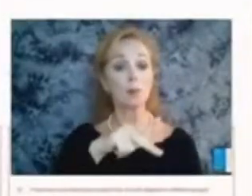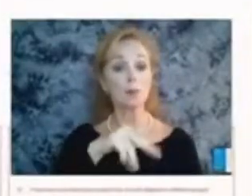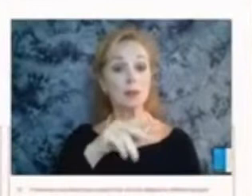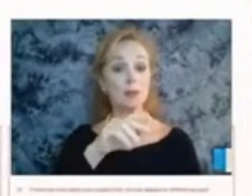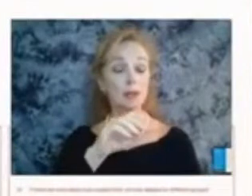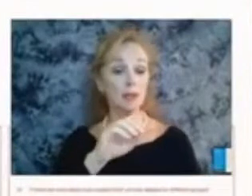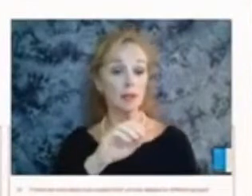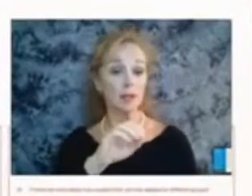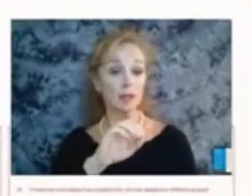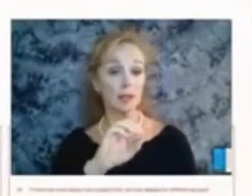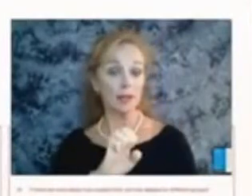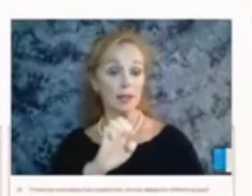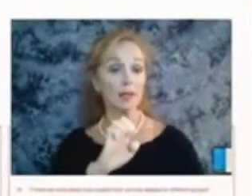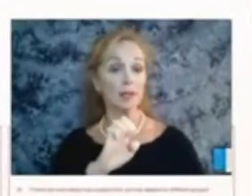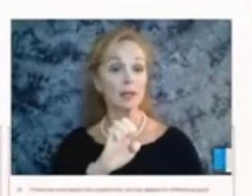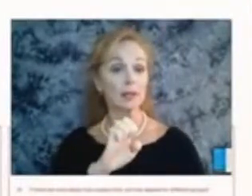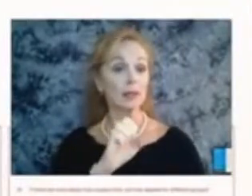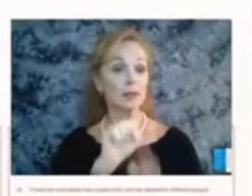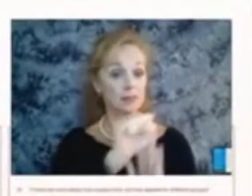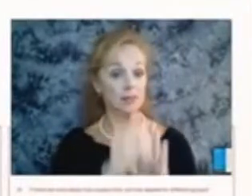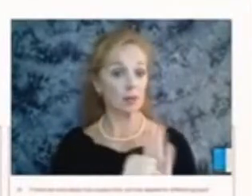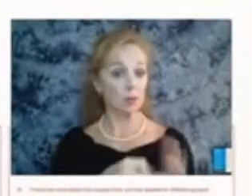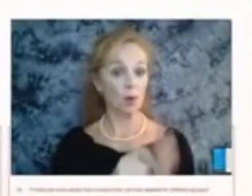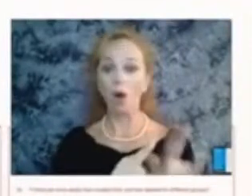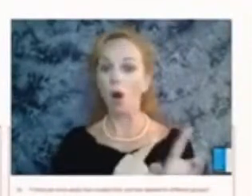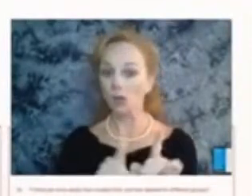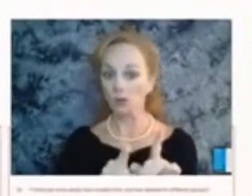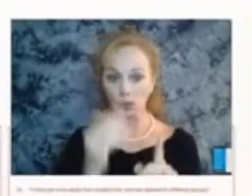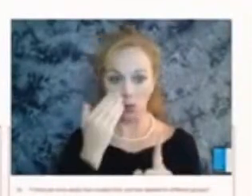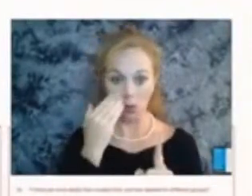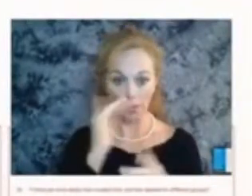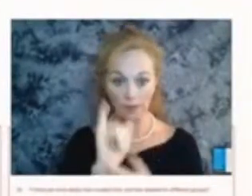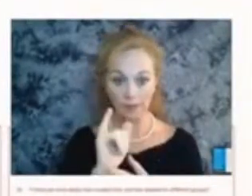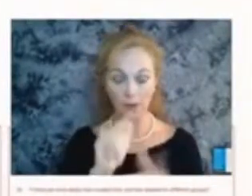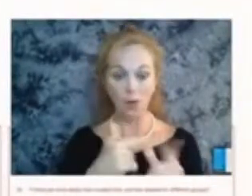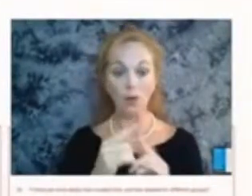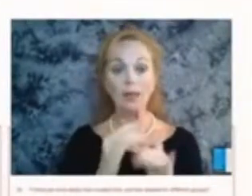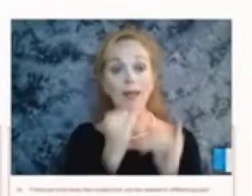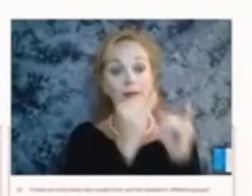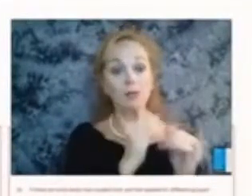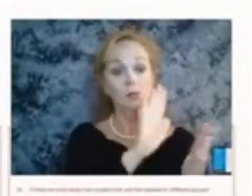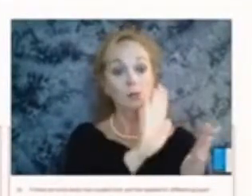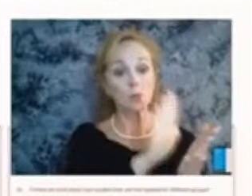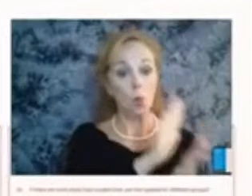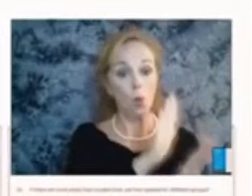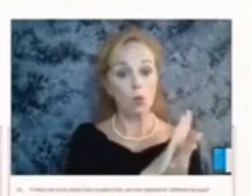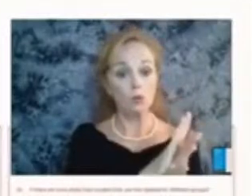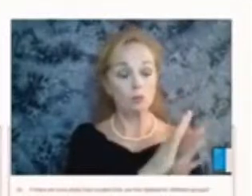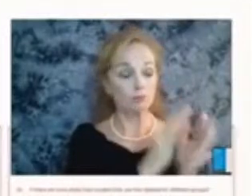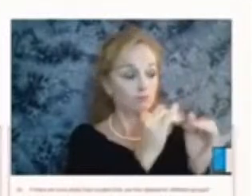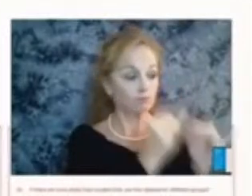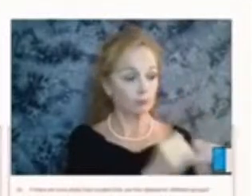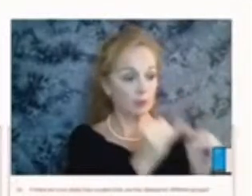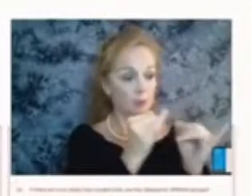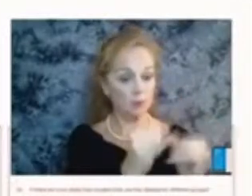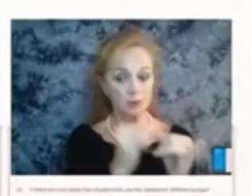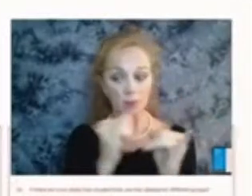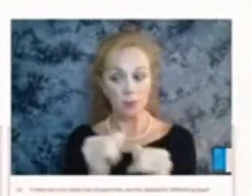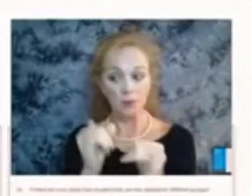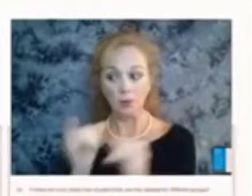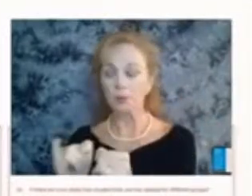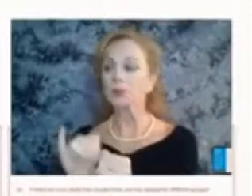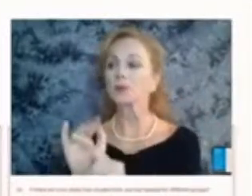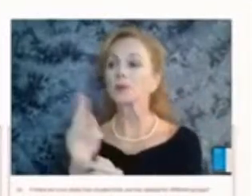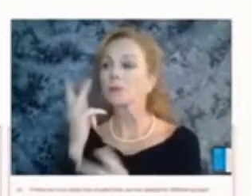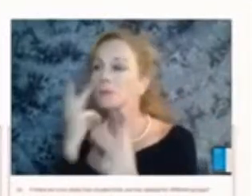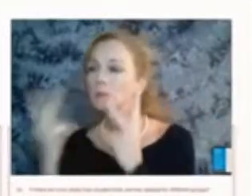state mandates, but we also know it because we're going school by school and walking buildings and classrooms. And I want to share with you some of the